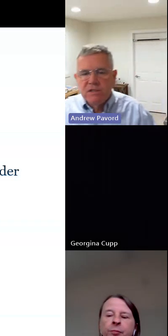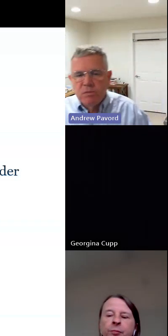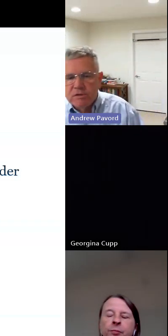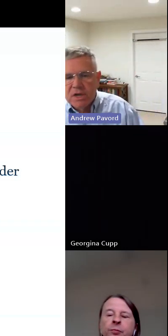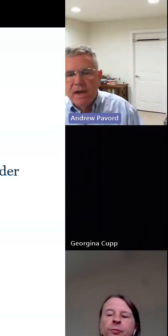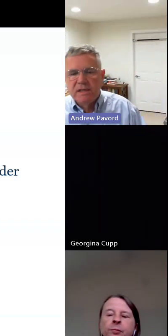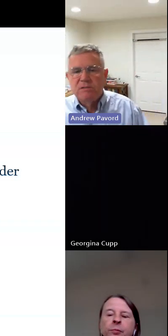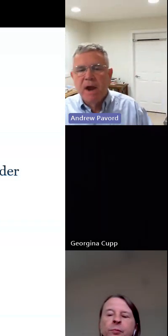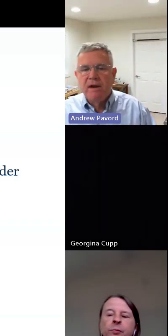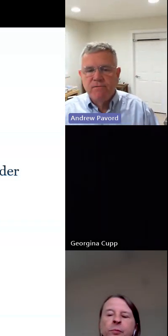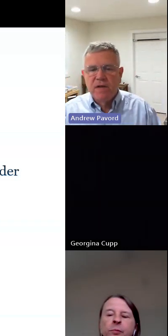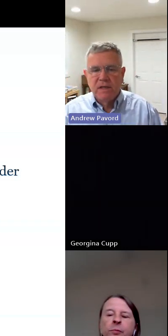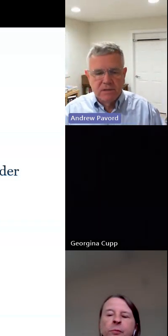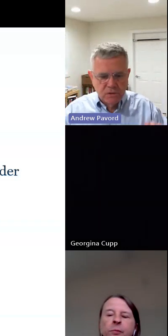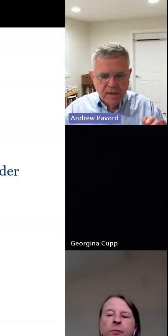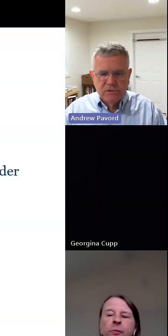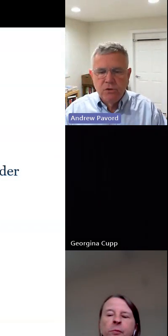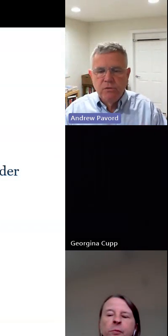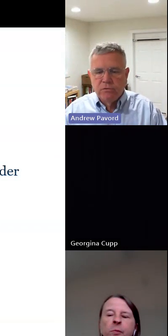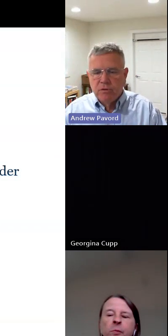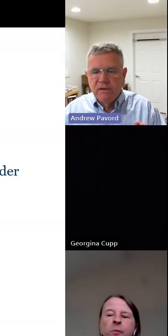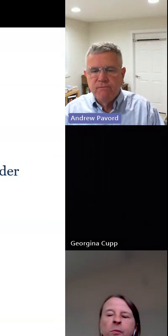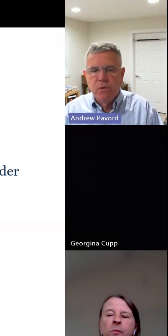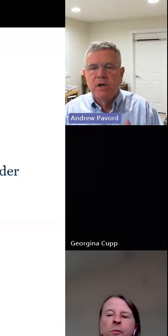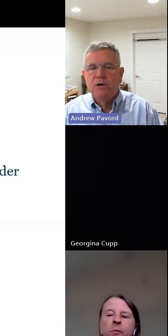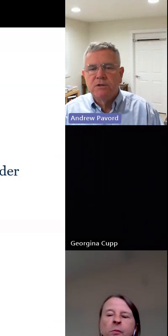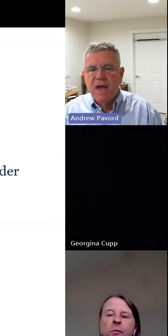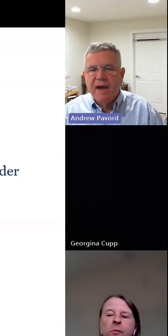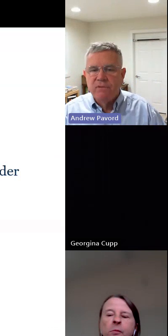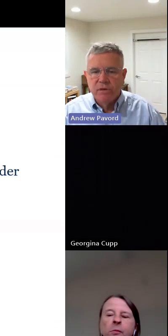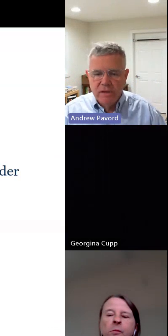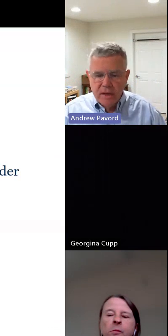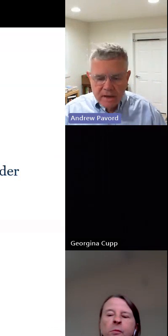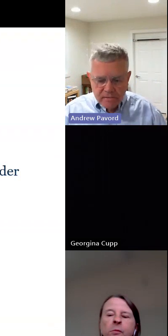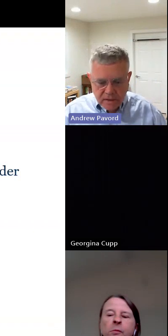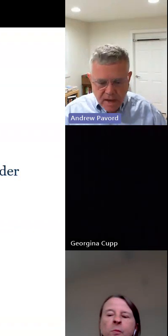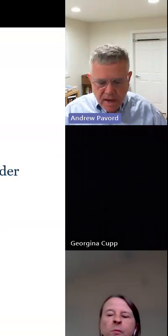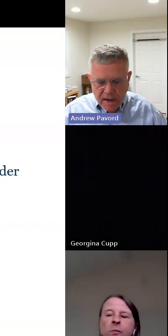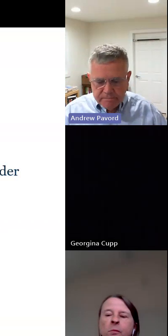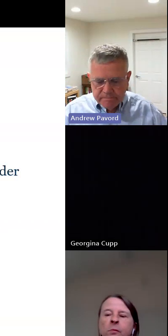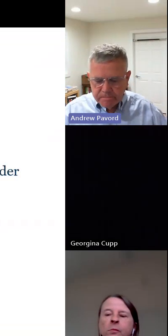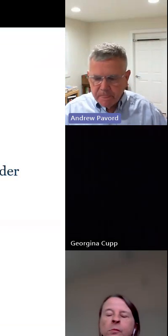the periods where there's unexpired funding, so like 2, 3, 4 years after the